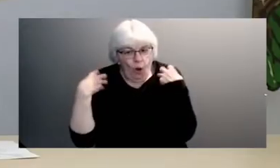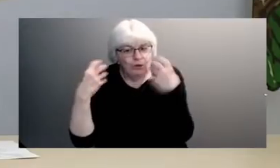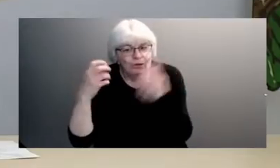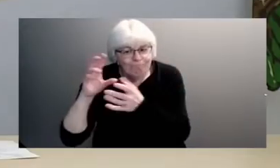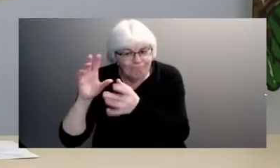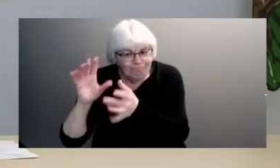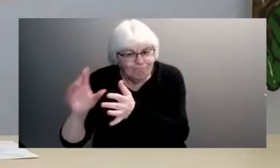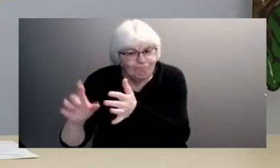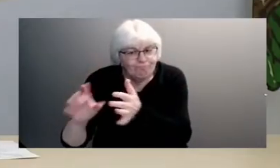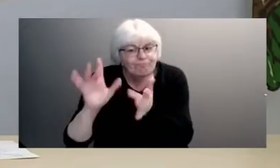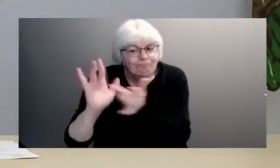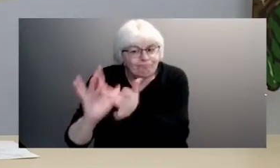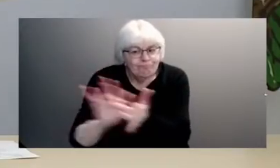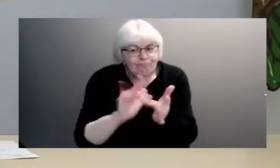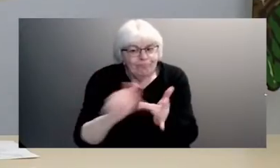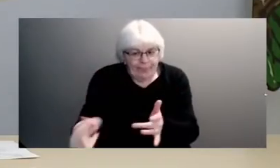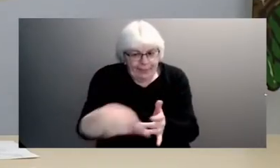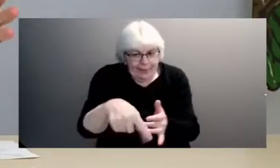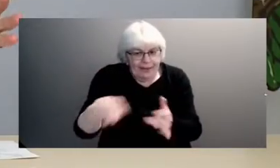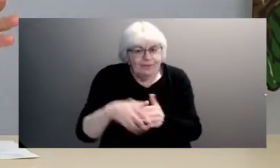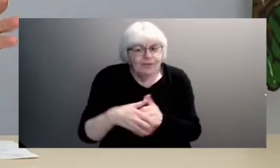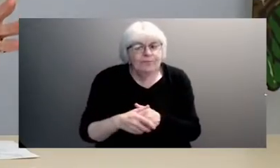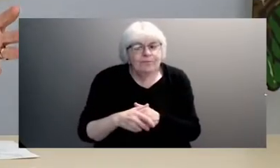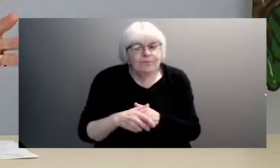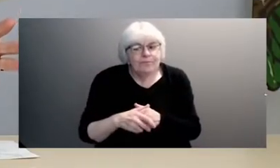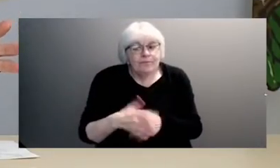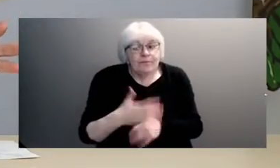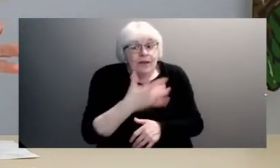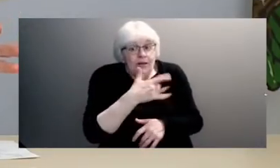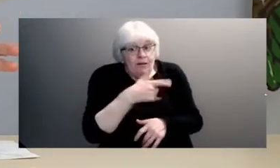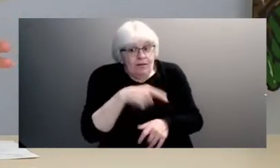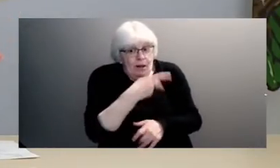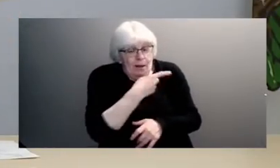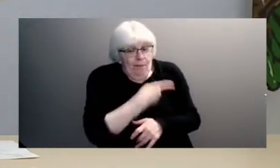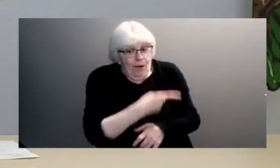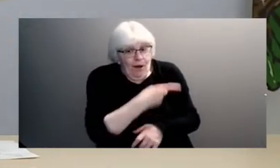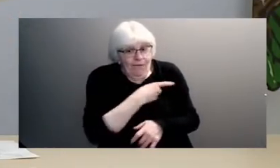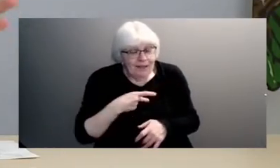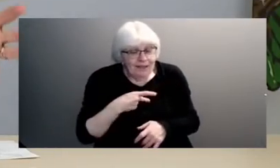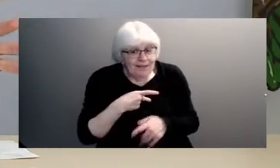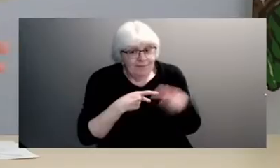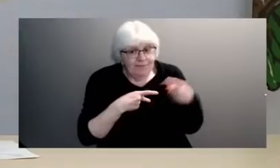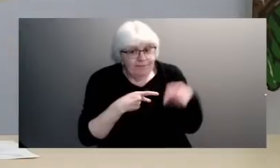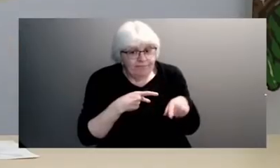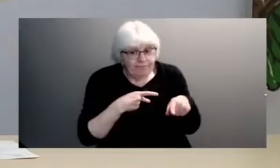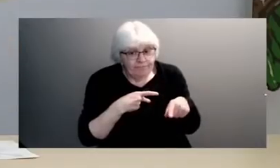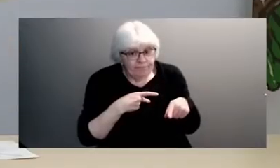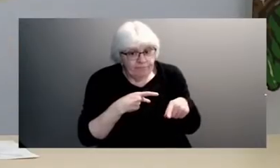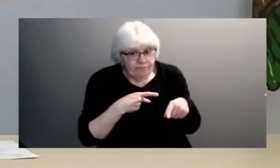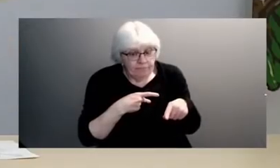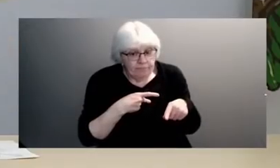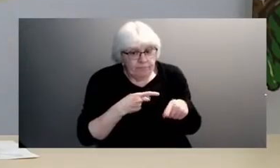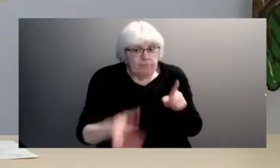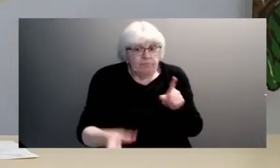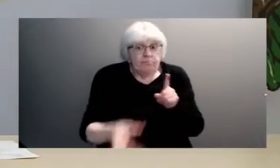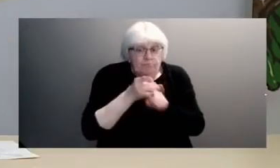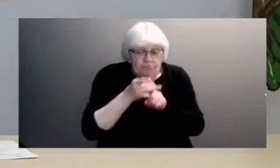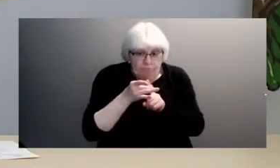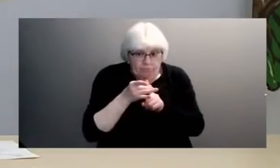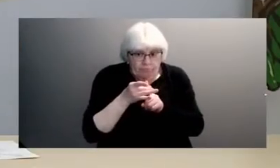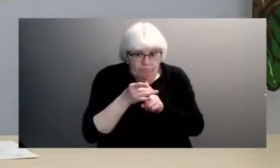where some cases then have to do their own, tell their own contacts and contact their own contacts to give them